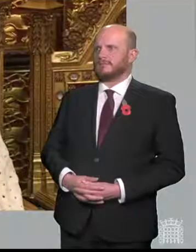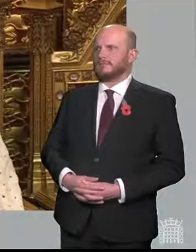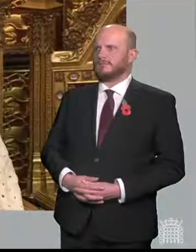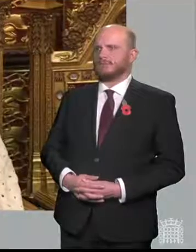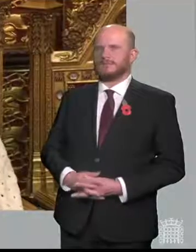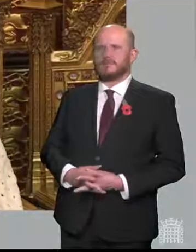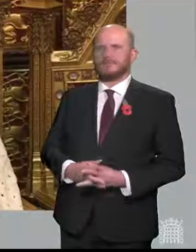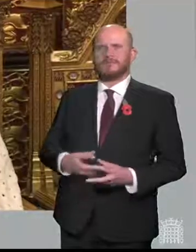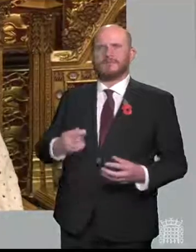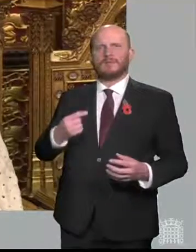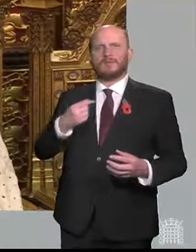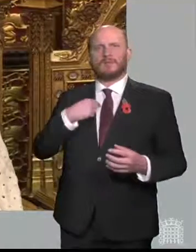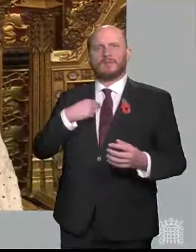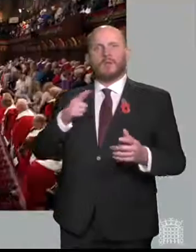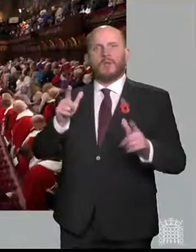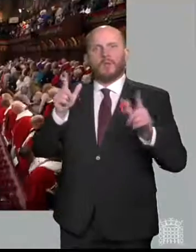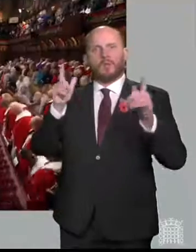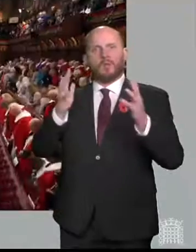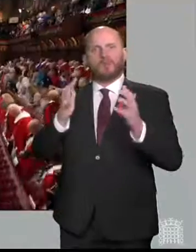My lords, pray be seated.